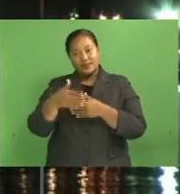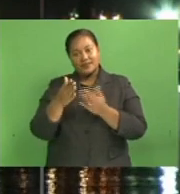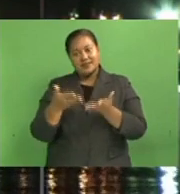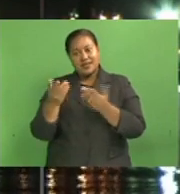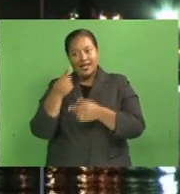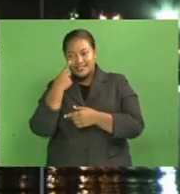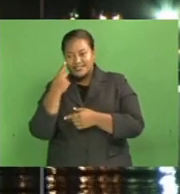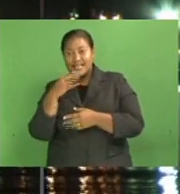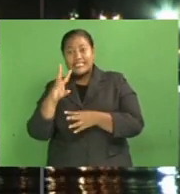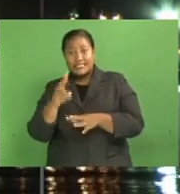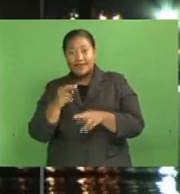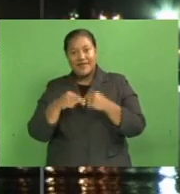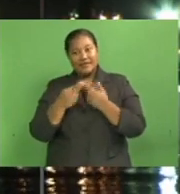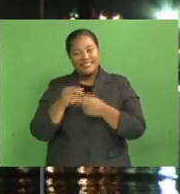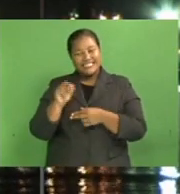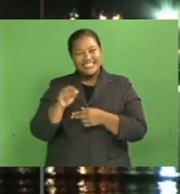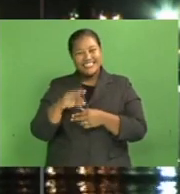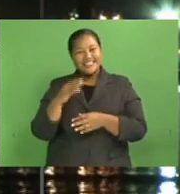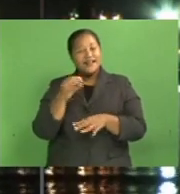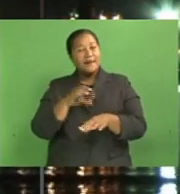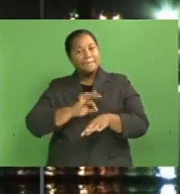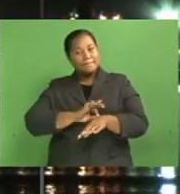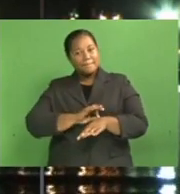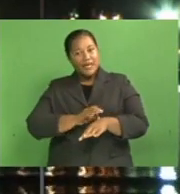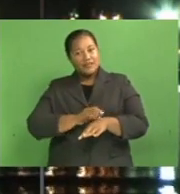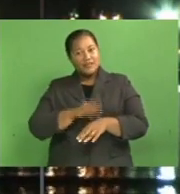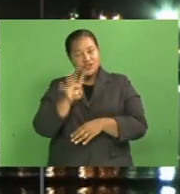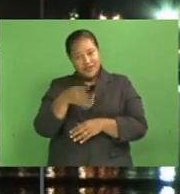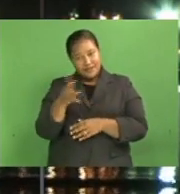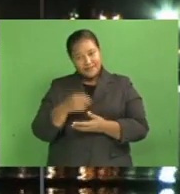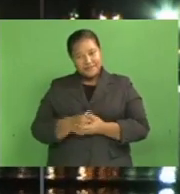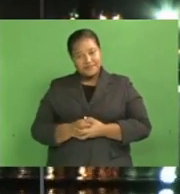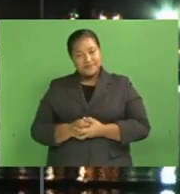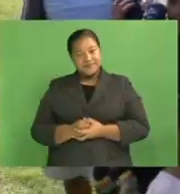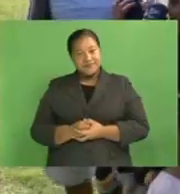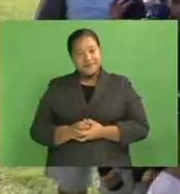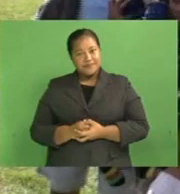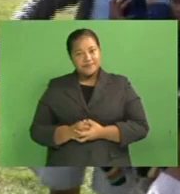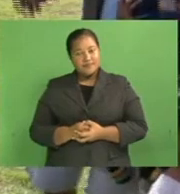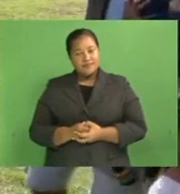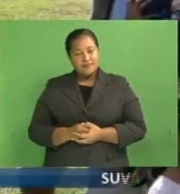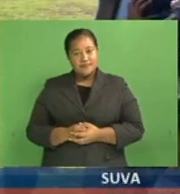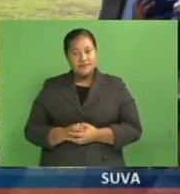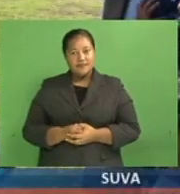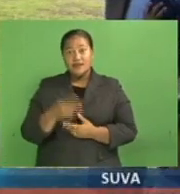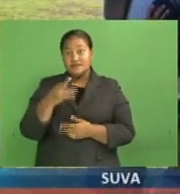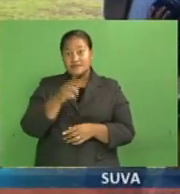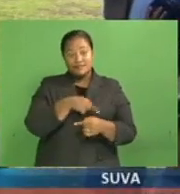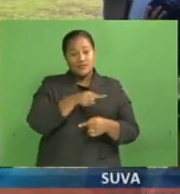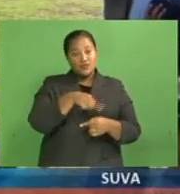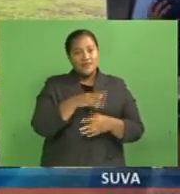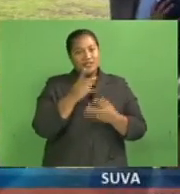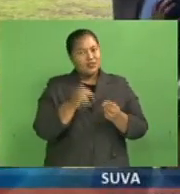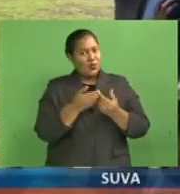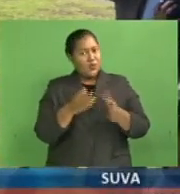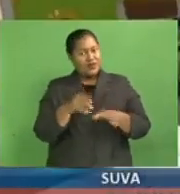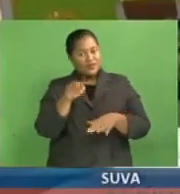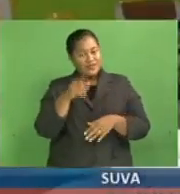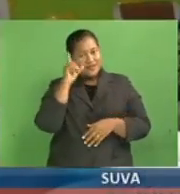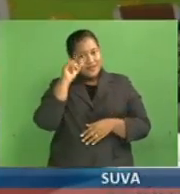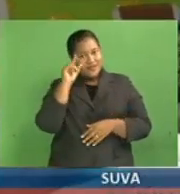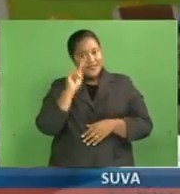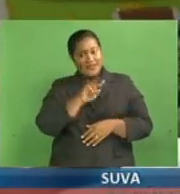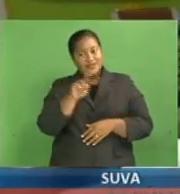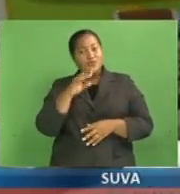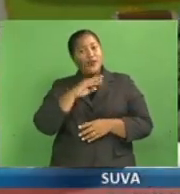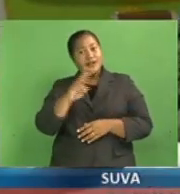families needed medical attention. Apenesa Wangarandovo reports. Coming to Suva was not a waste for these Fijians who will